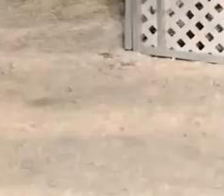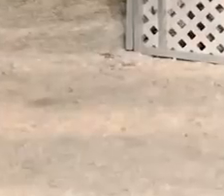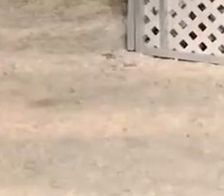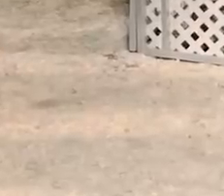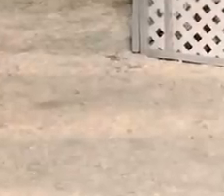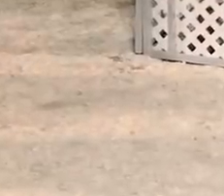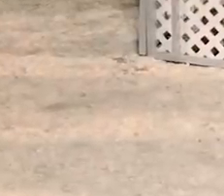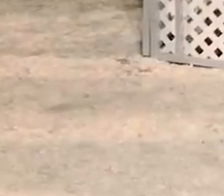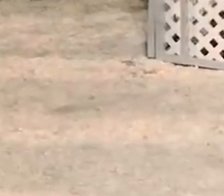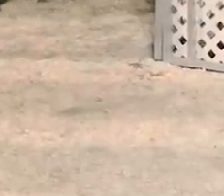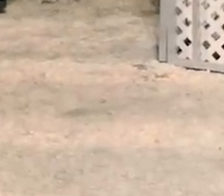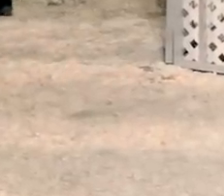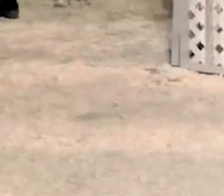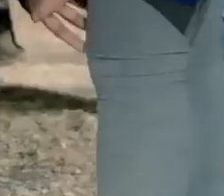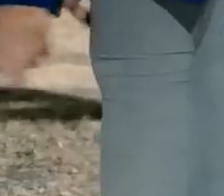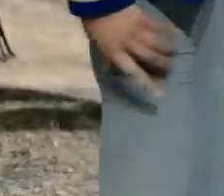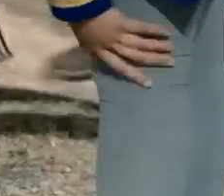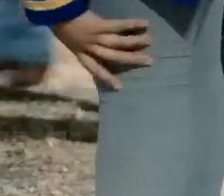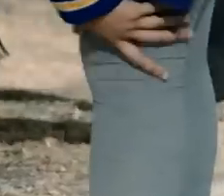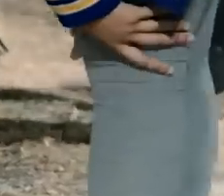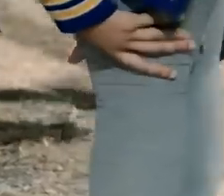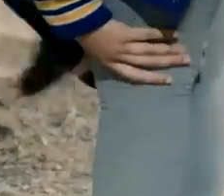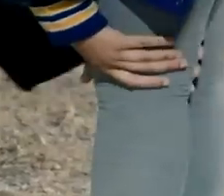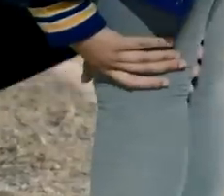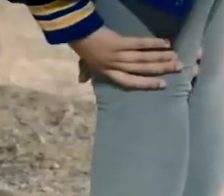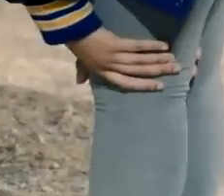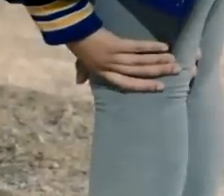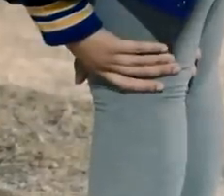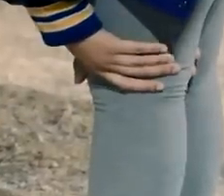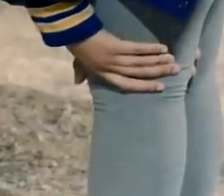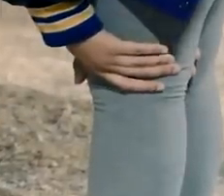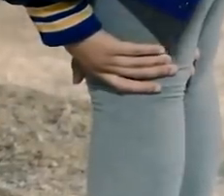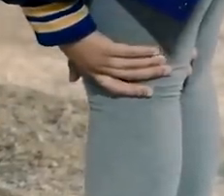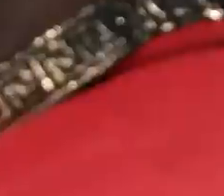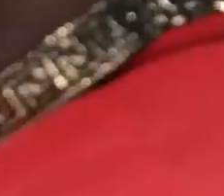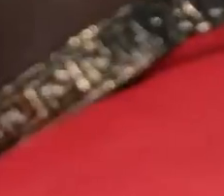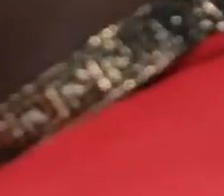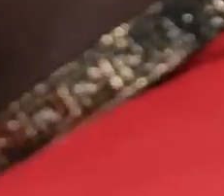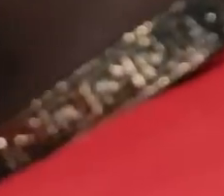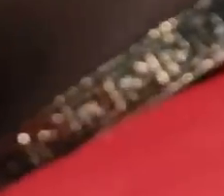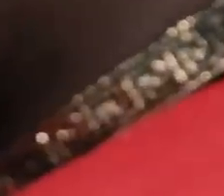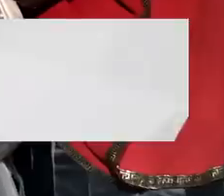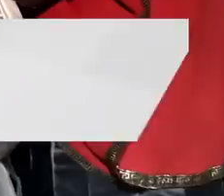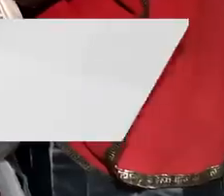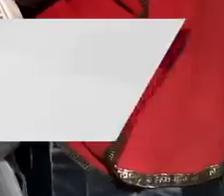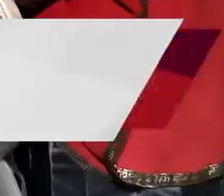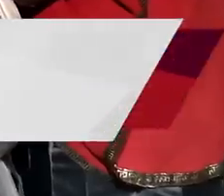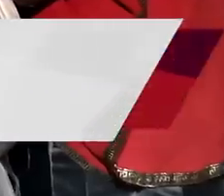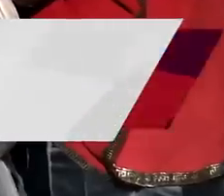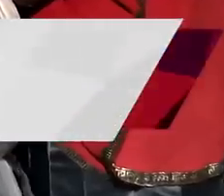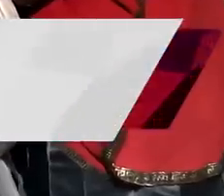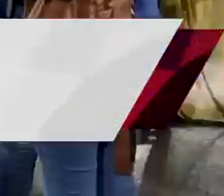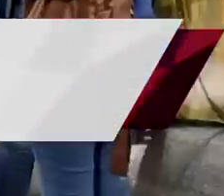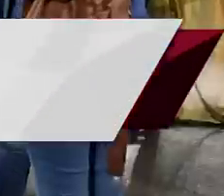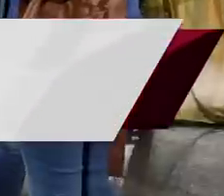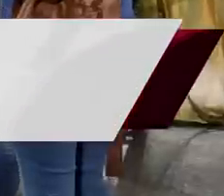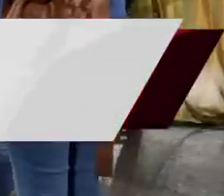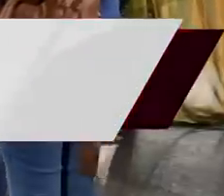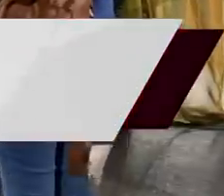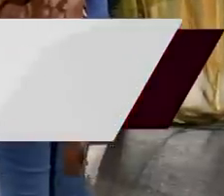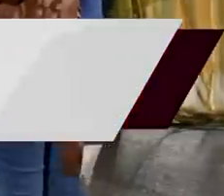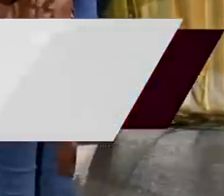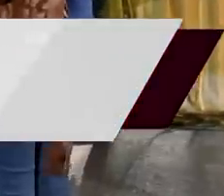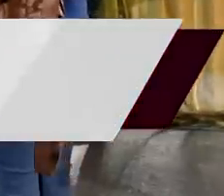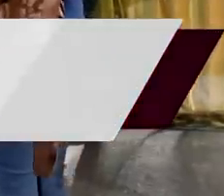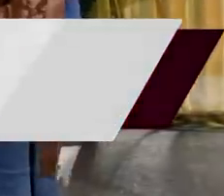will even be a petting zoo for our children. So bring the entire family. Masks are required. You can register